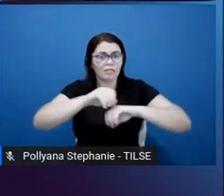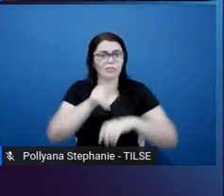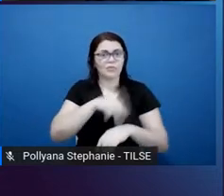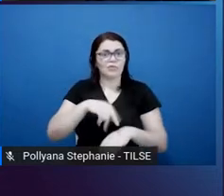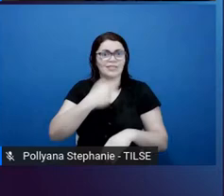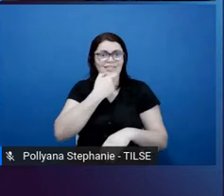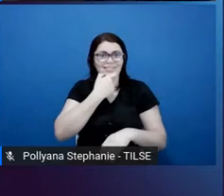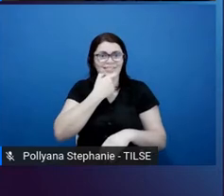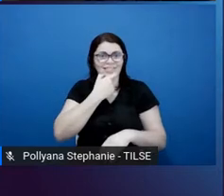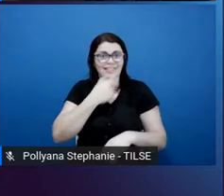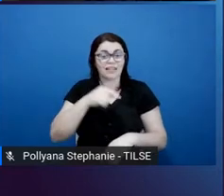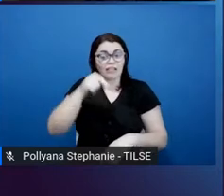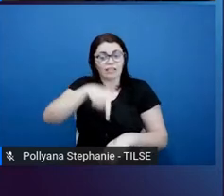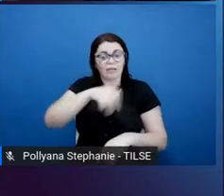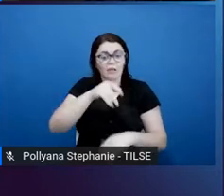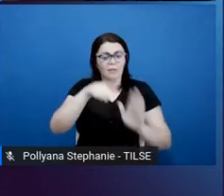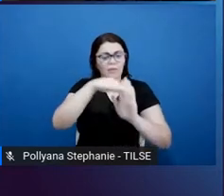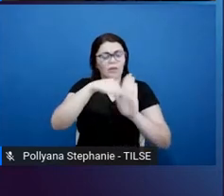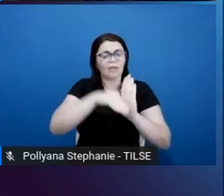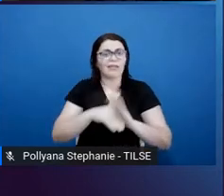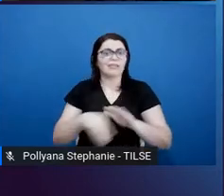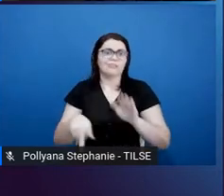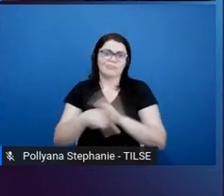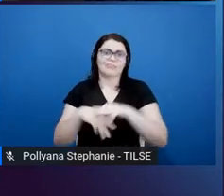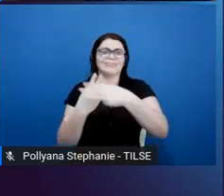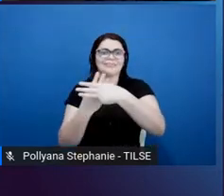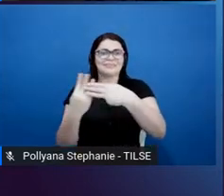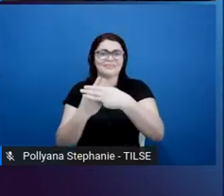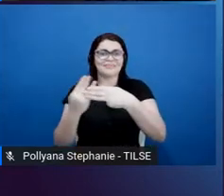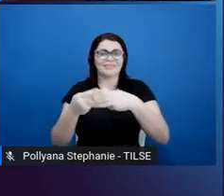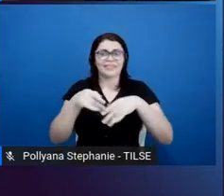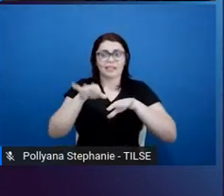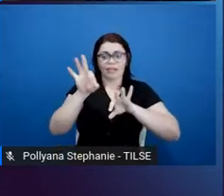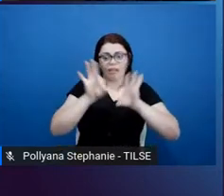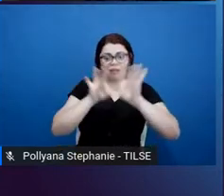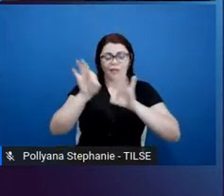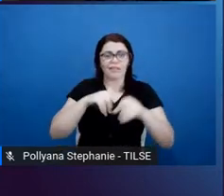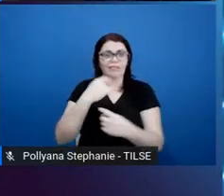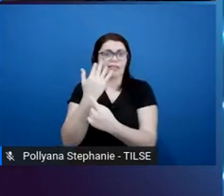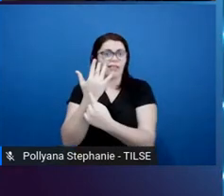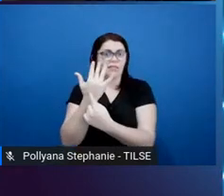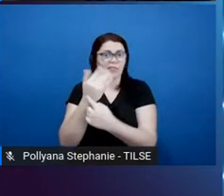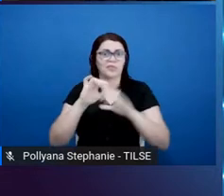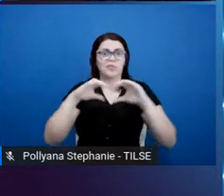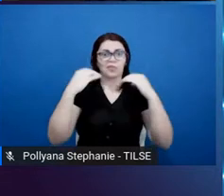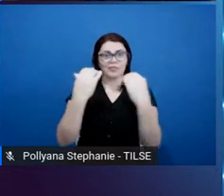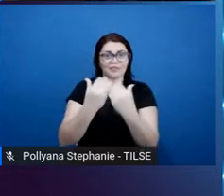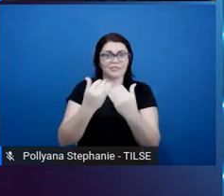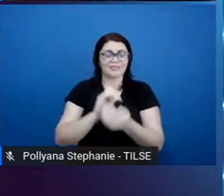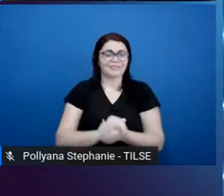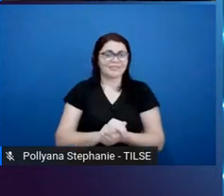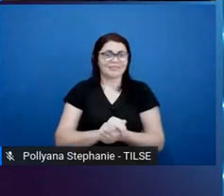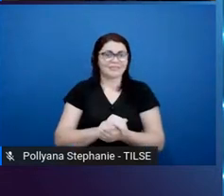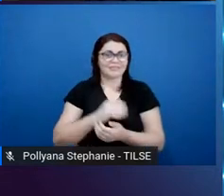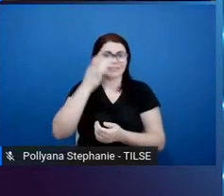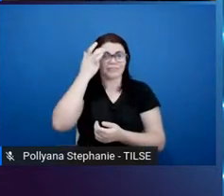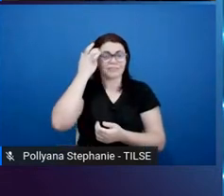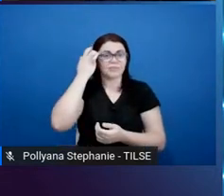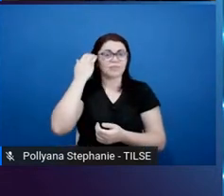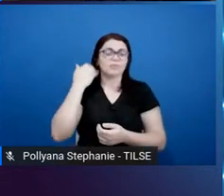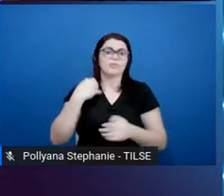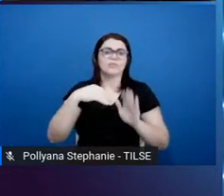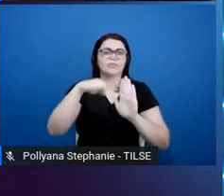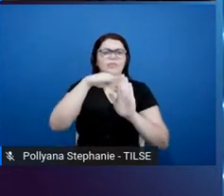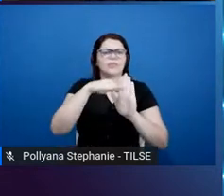Federal University of Paraíba in Brazil, which organizes the EPPI conference. Our program aims at